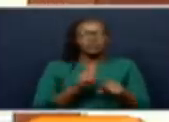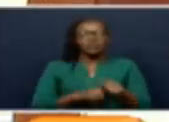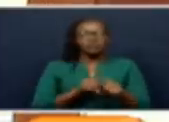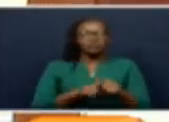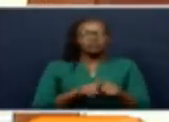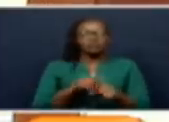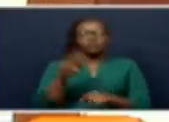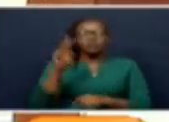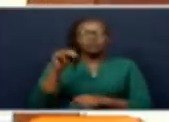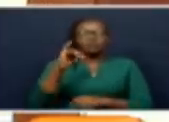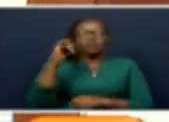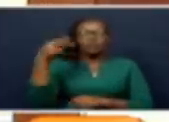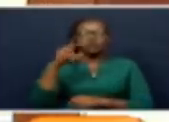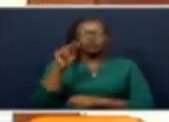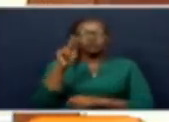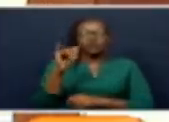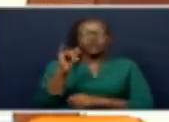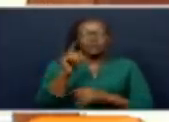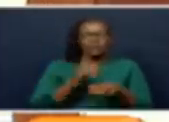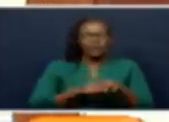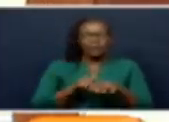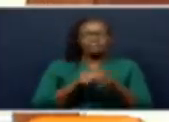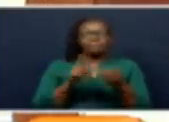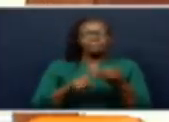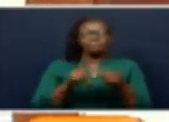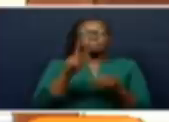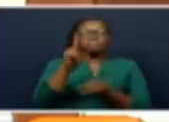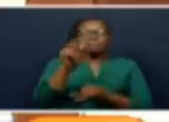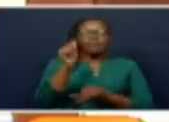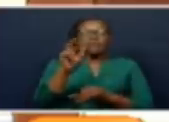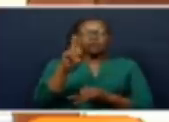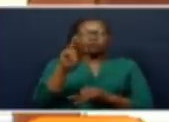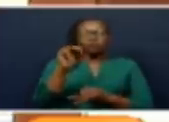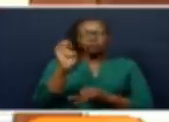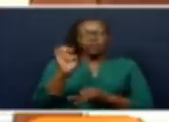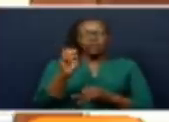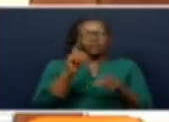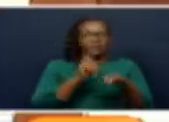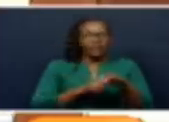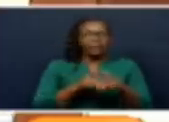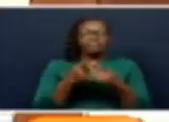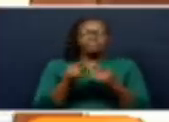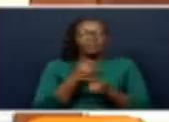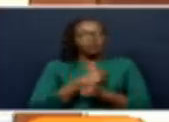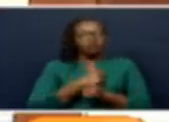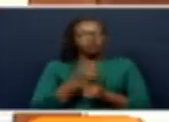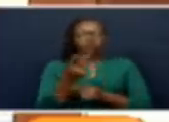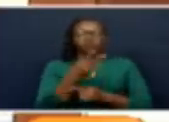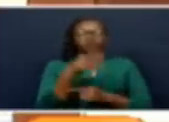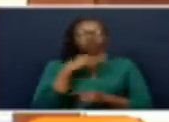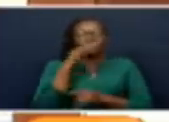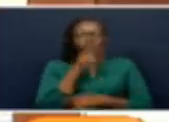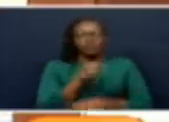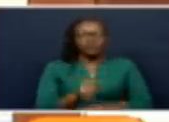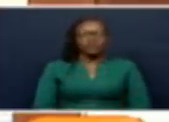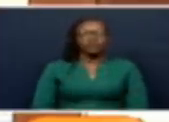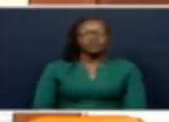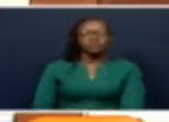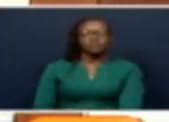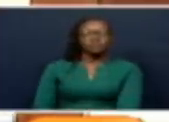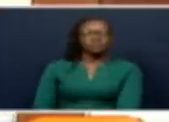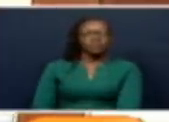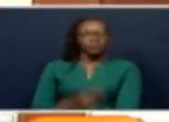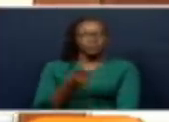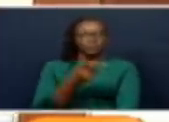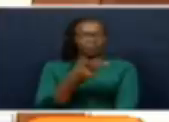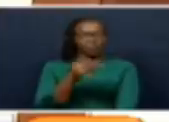time, Jenga Karume's time. It's unfortunate that these two old guys had passed on. These are the guys who would